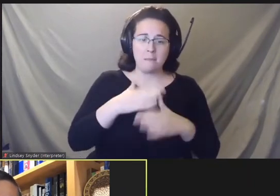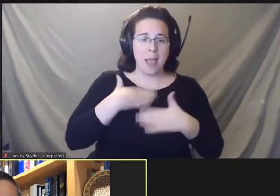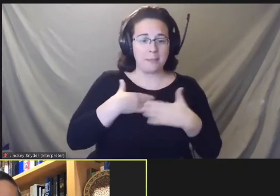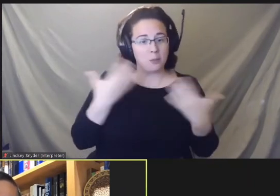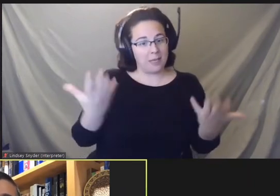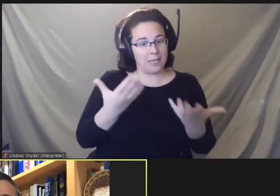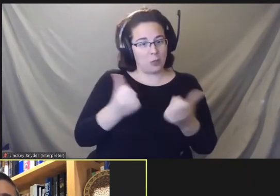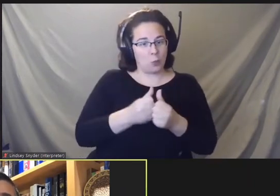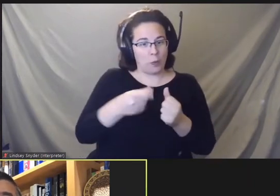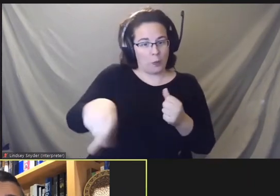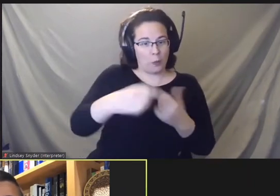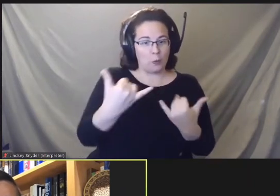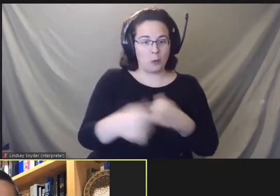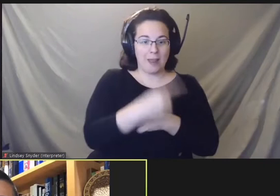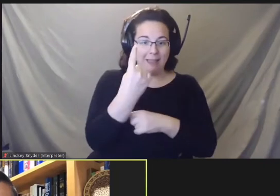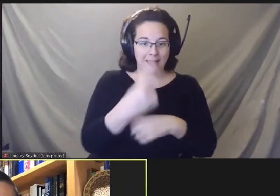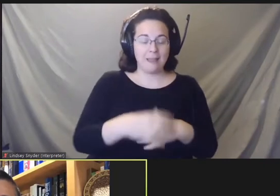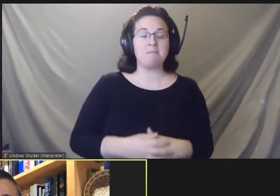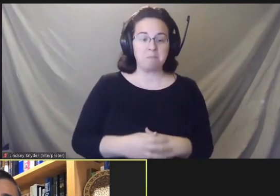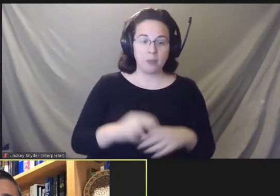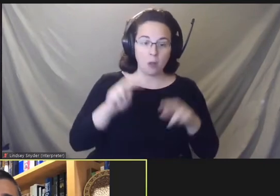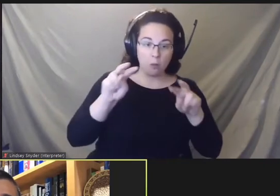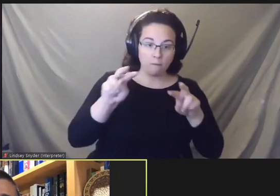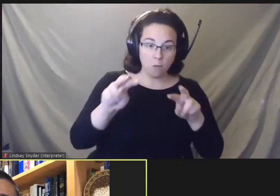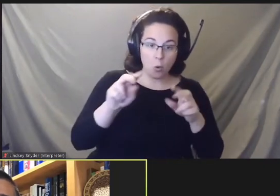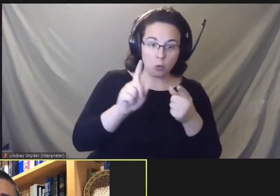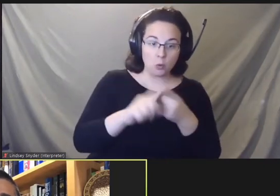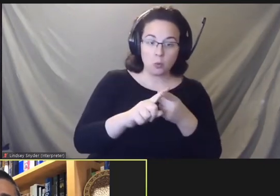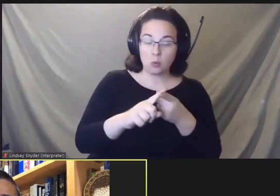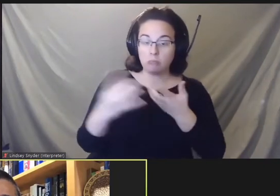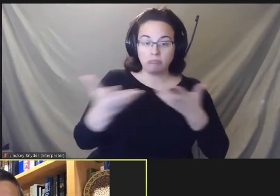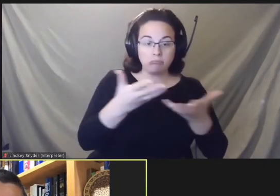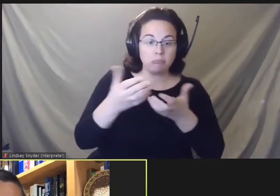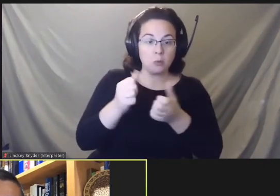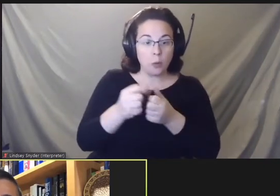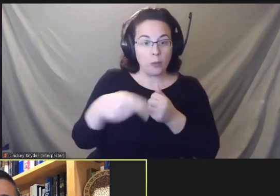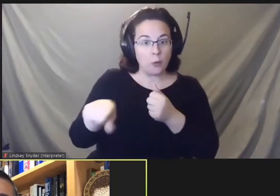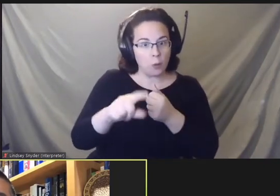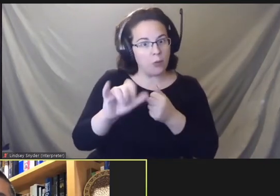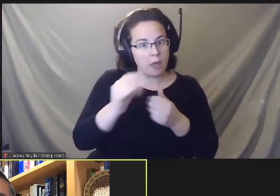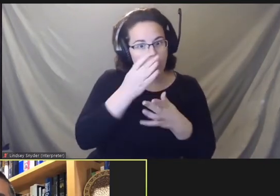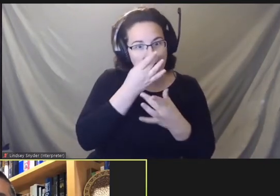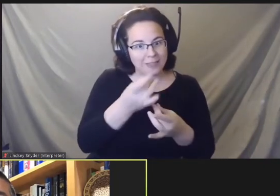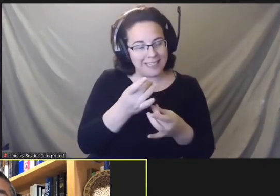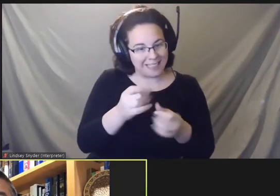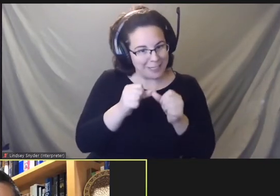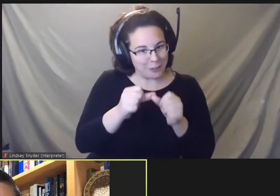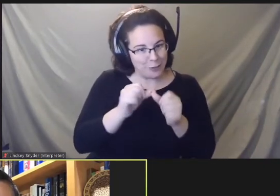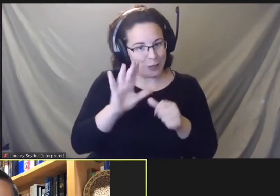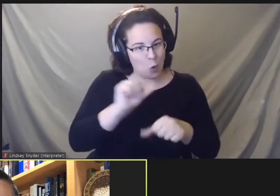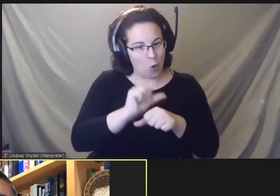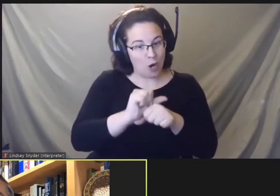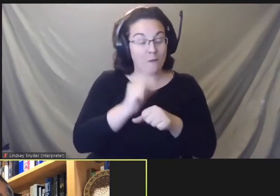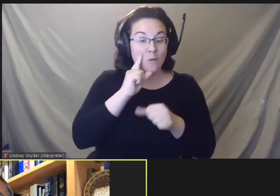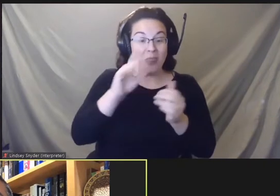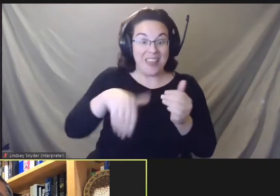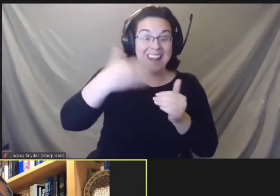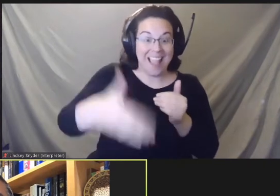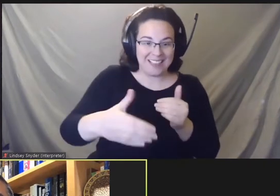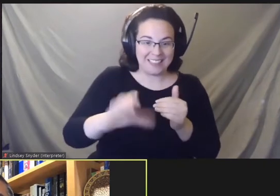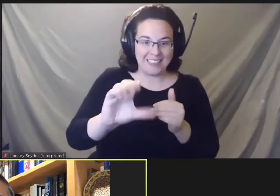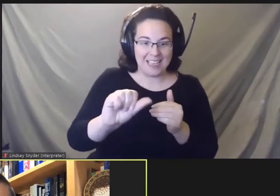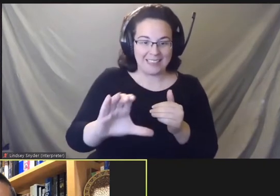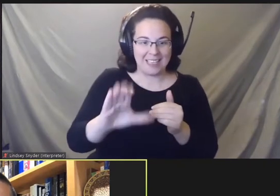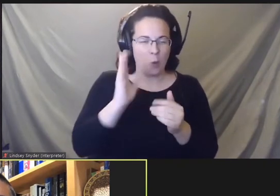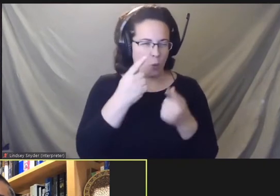here today. And I look forward to speaking with those of you who've expressed an interest in continuing your work on the next CAC, which we'll